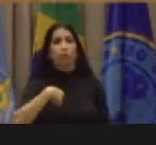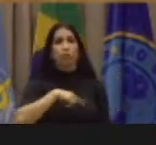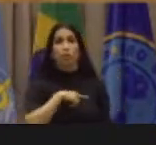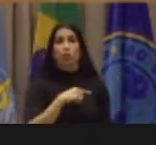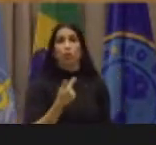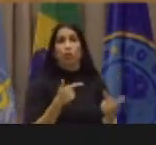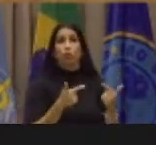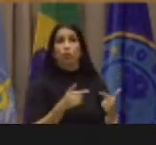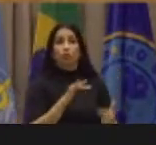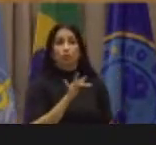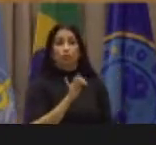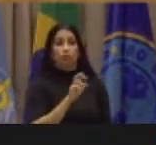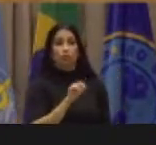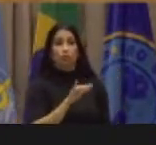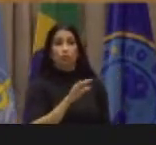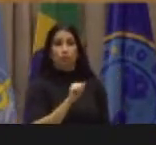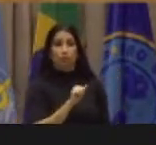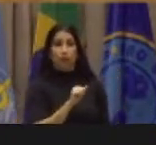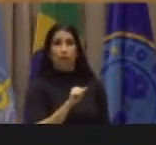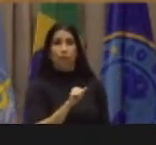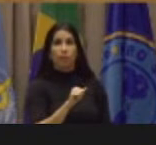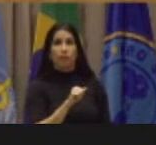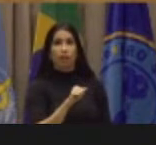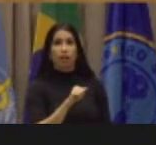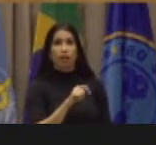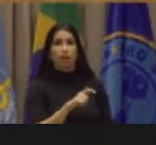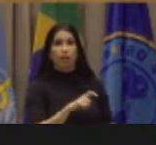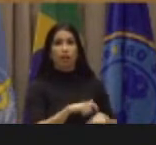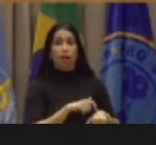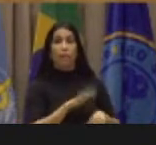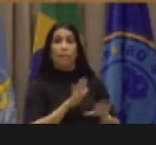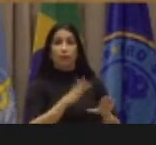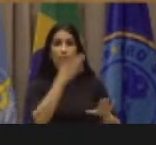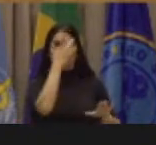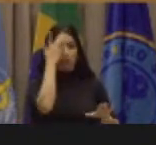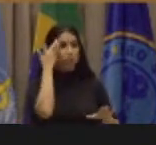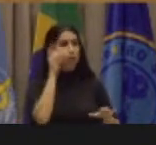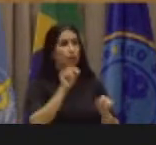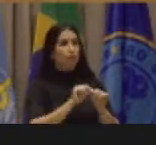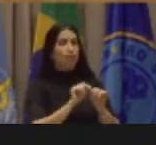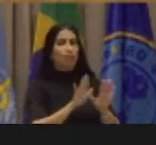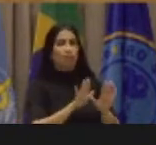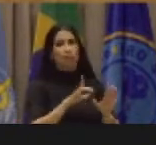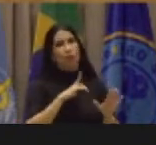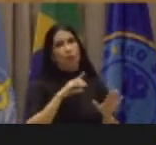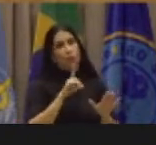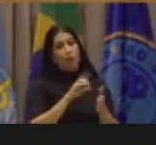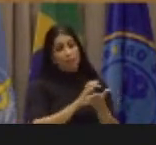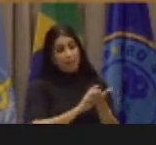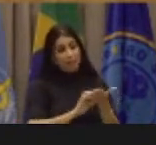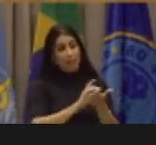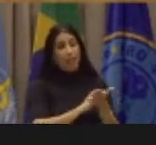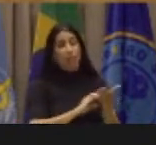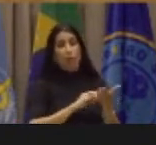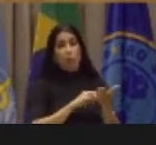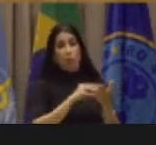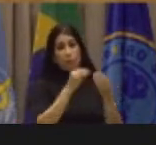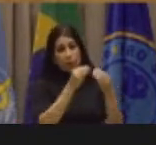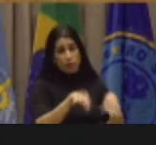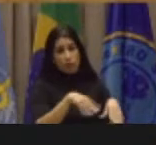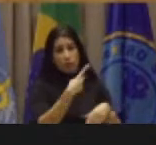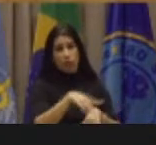received. We didn't have a special tool, but we just would listen to the complaints that they brought. So the data was a